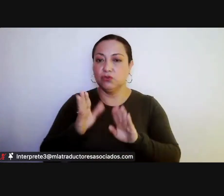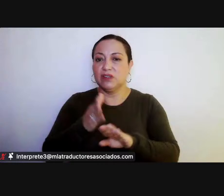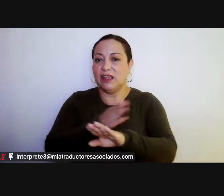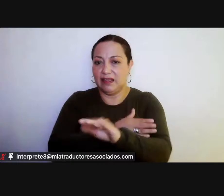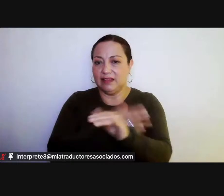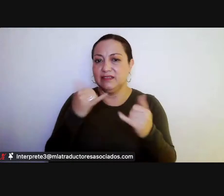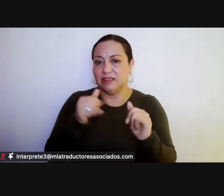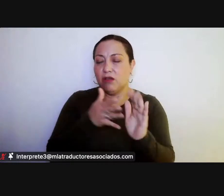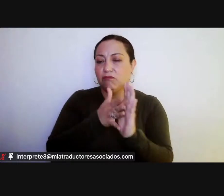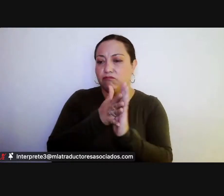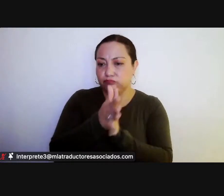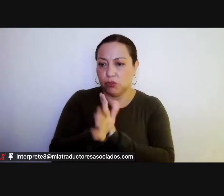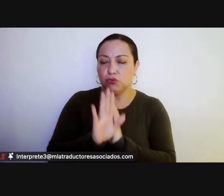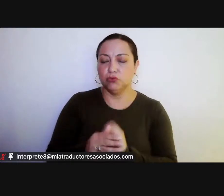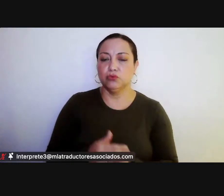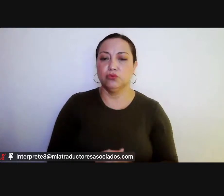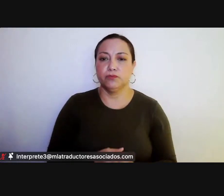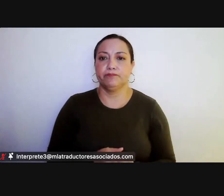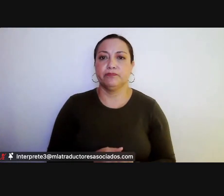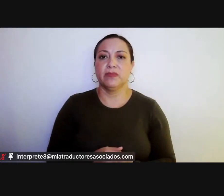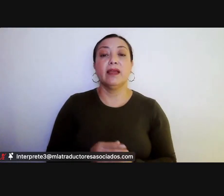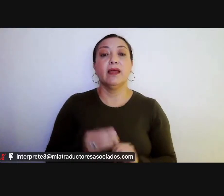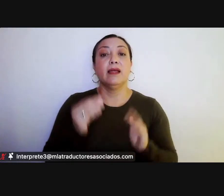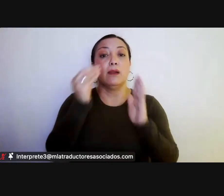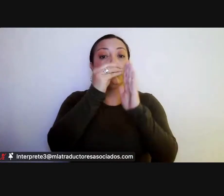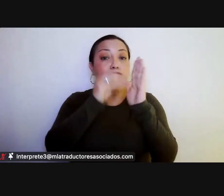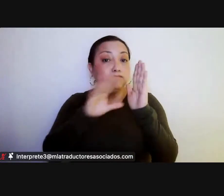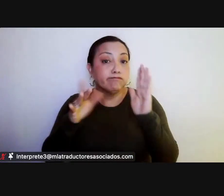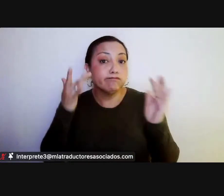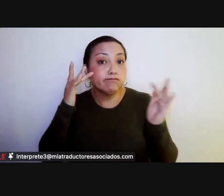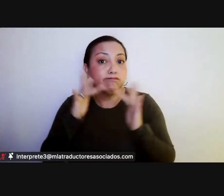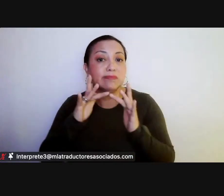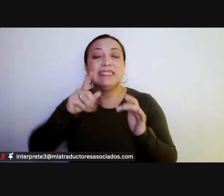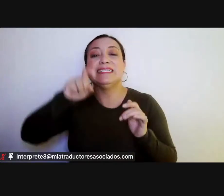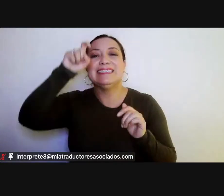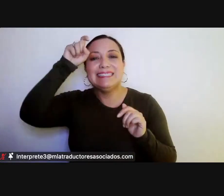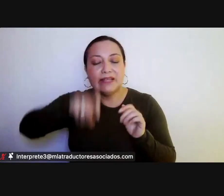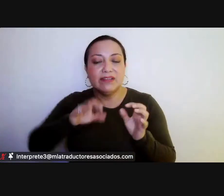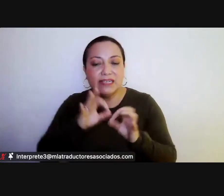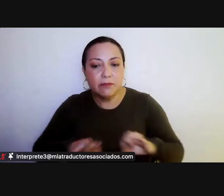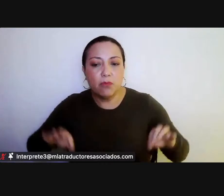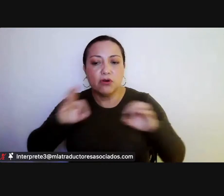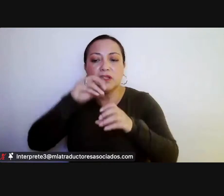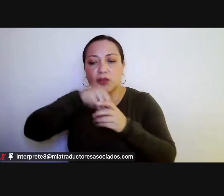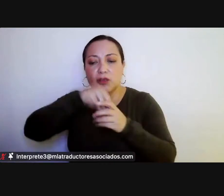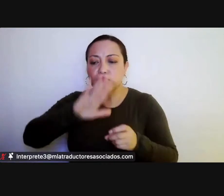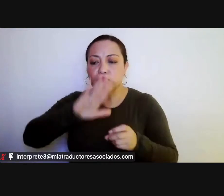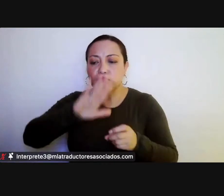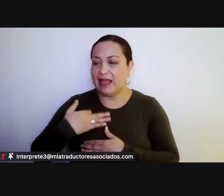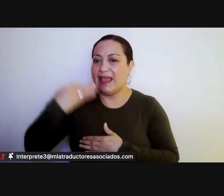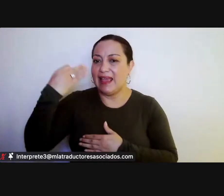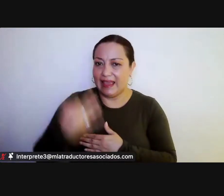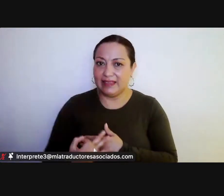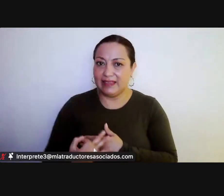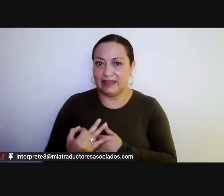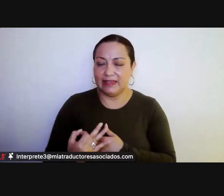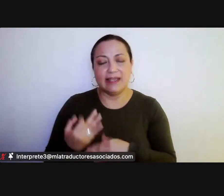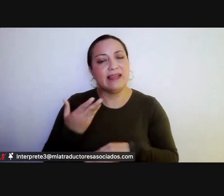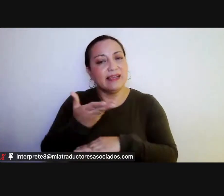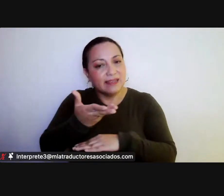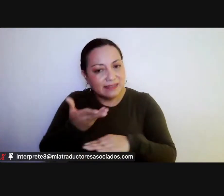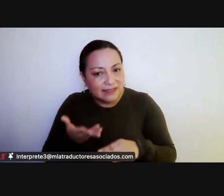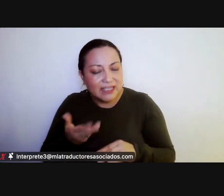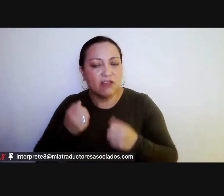mentioned already the social democratics, and the public policies have to really be covered by